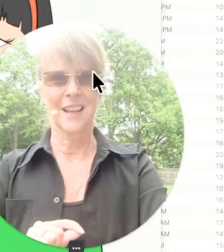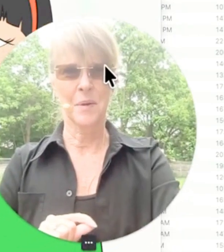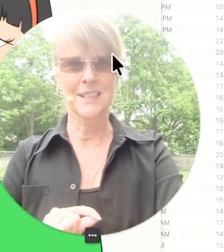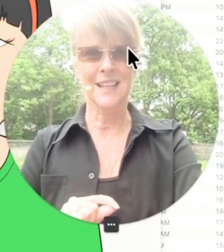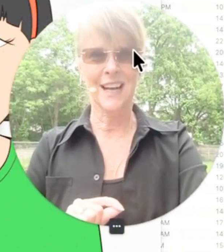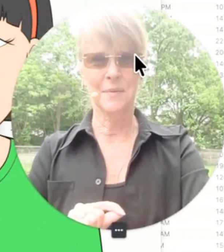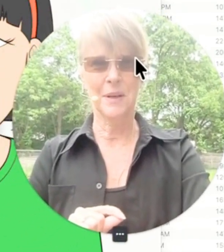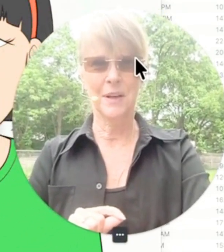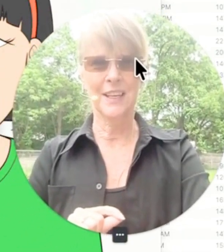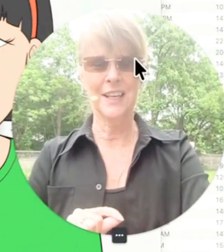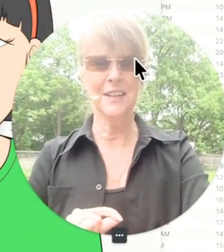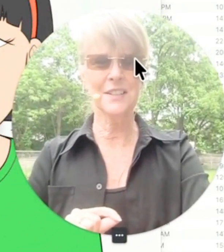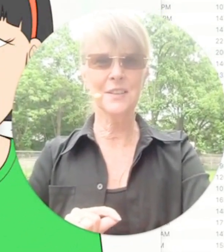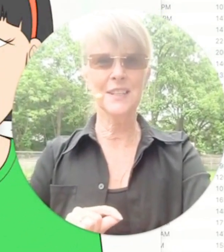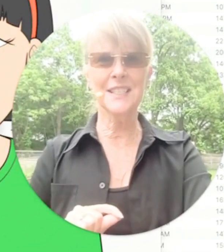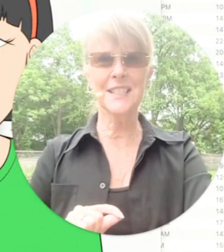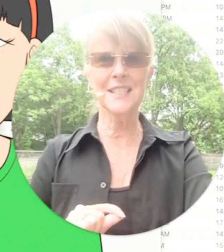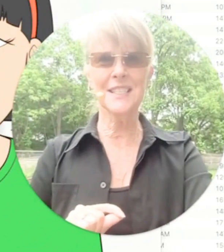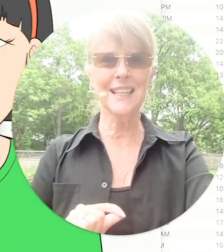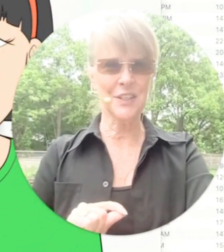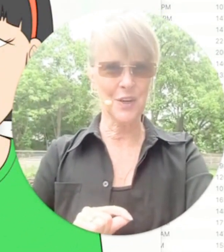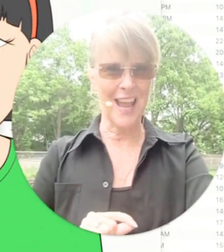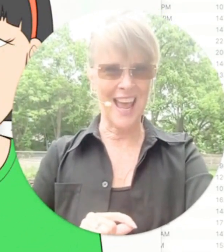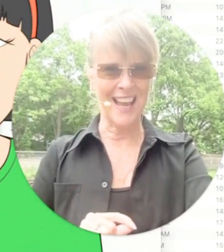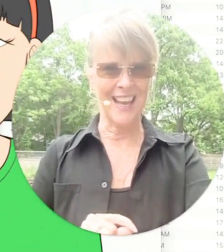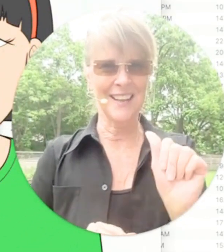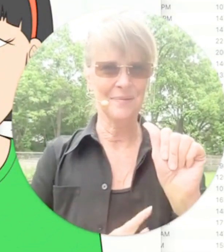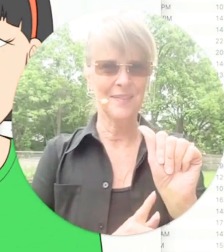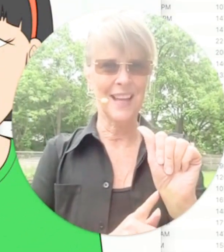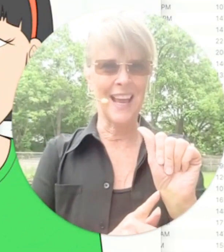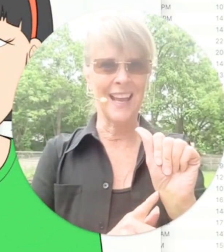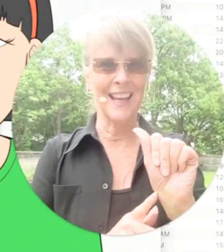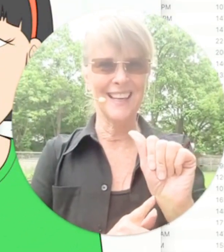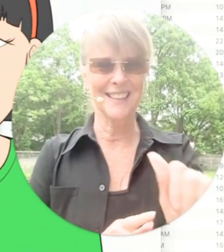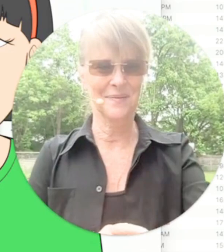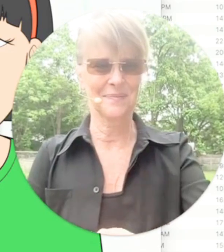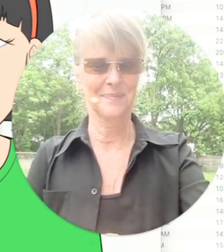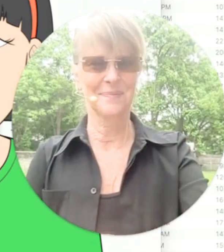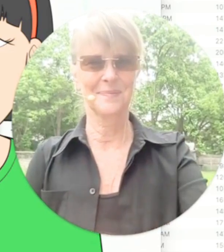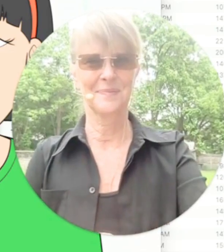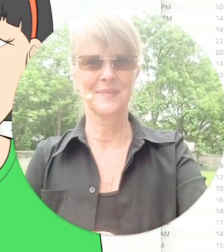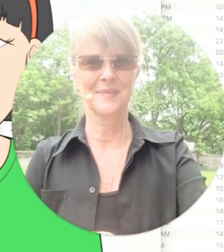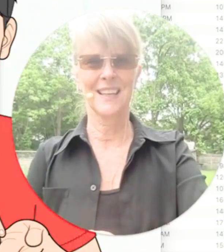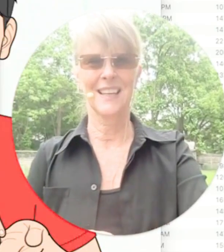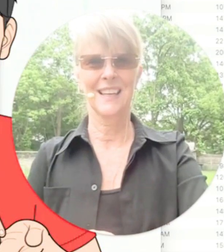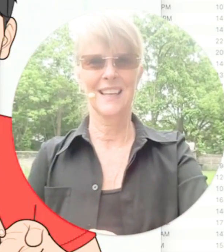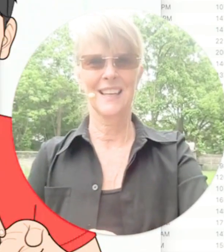And let me slide me over here. So this is the letter A. A.